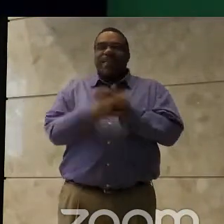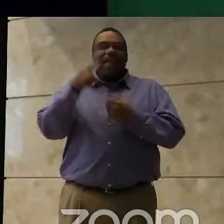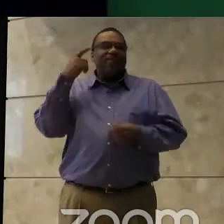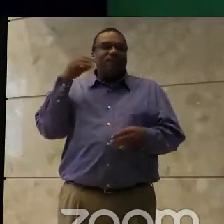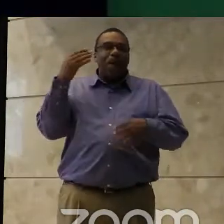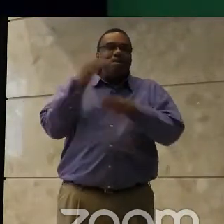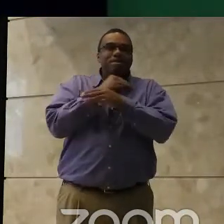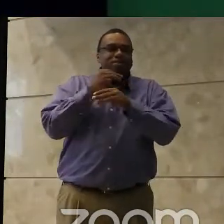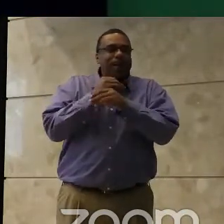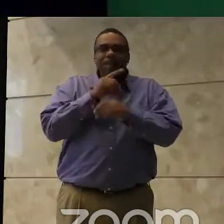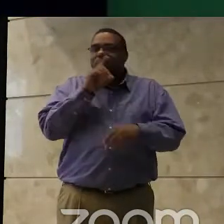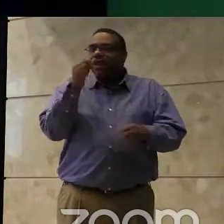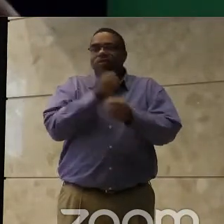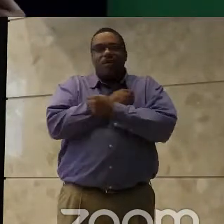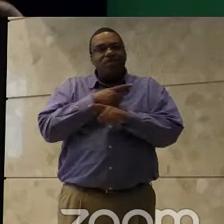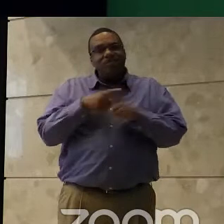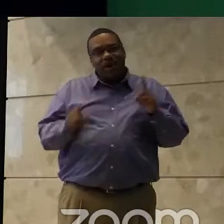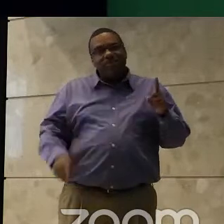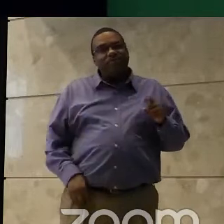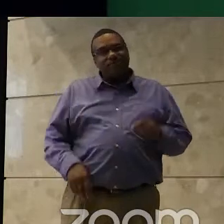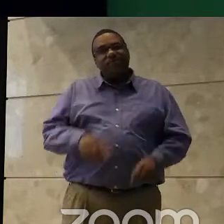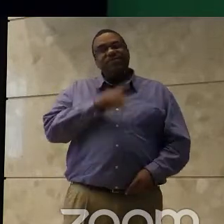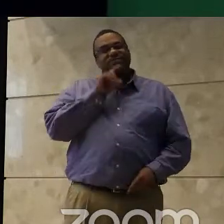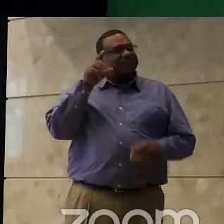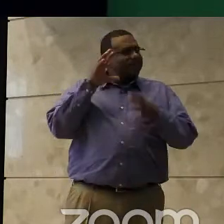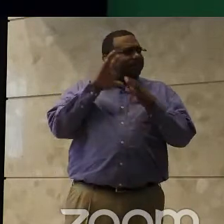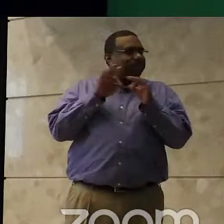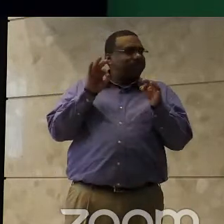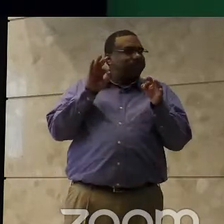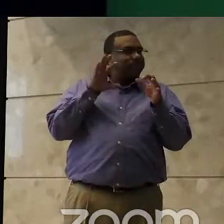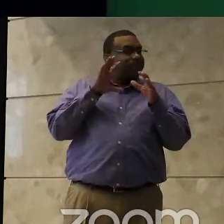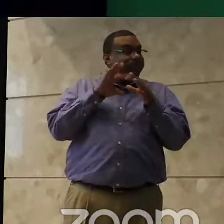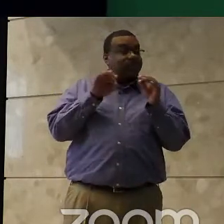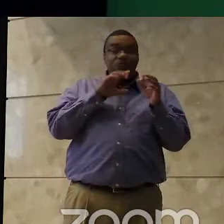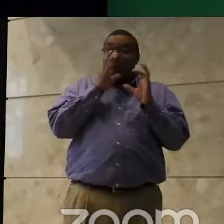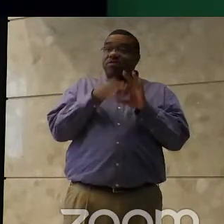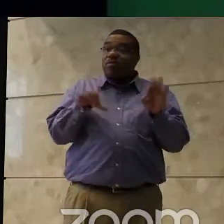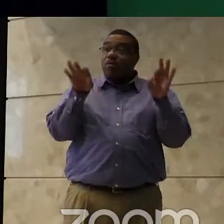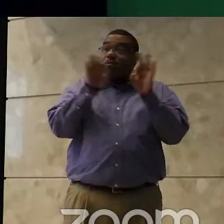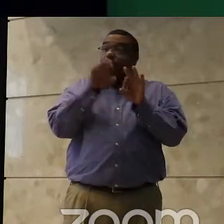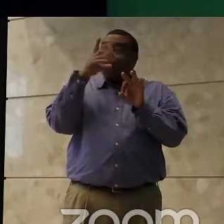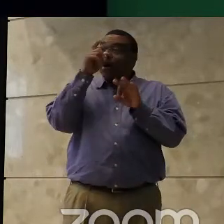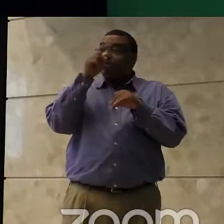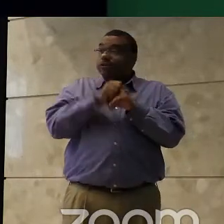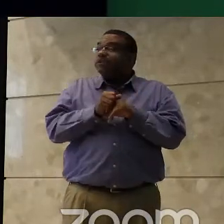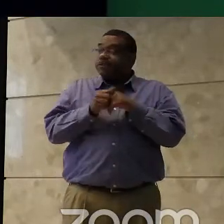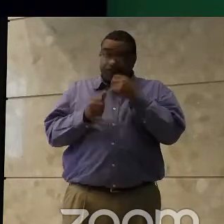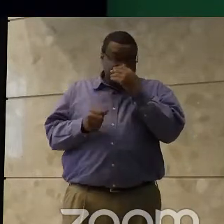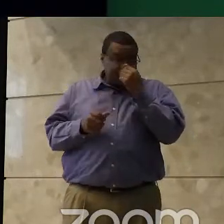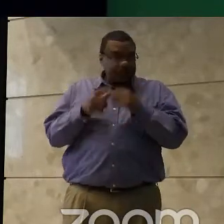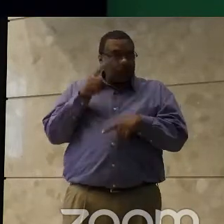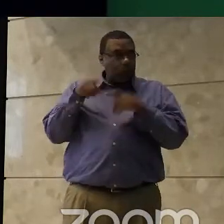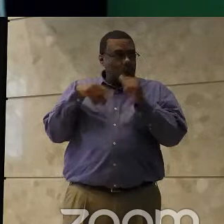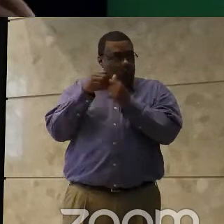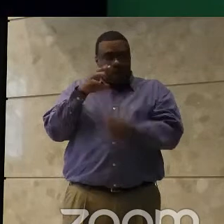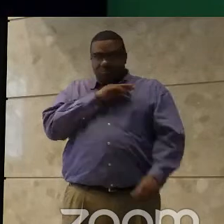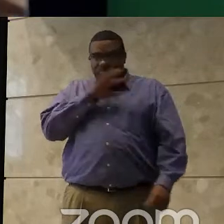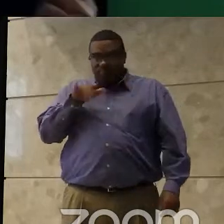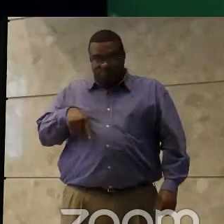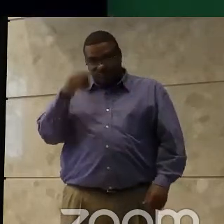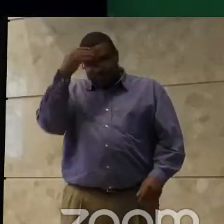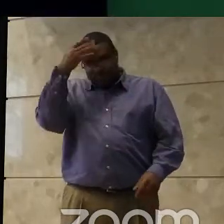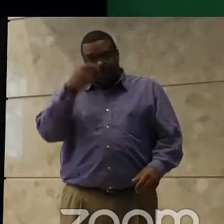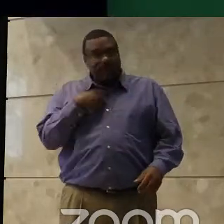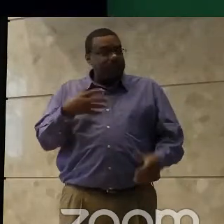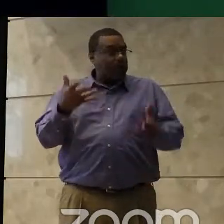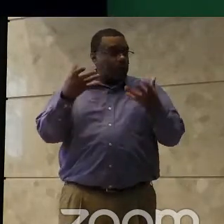time. I loved it. So that story is important because you see, when he said he wanted us to march,